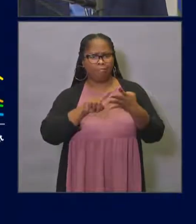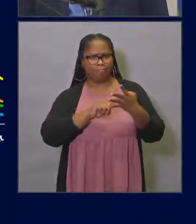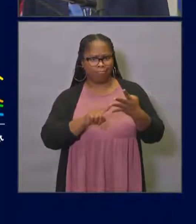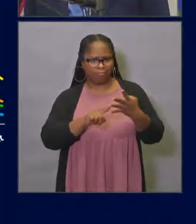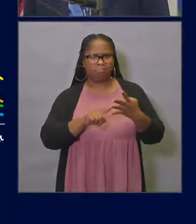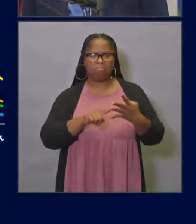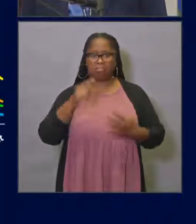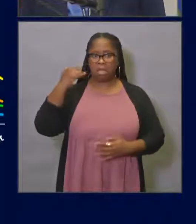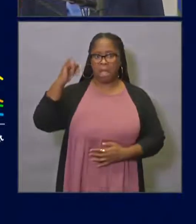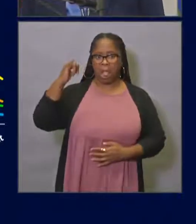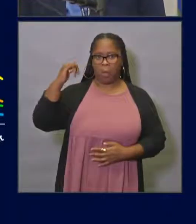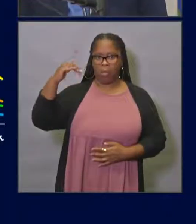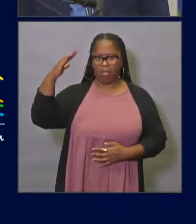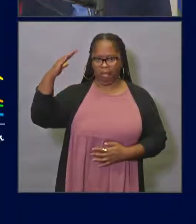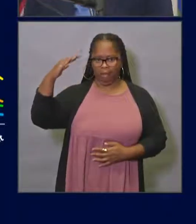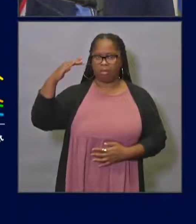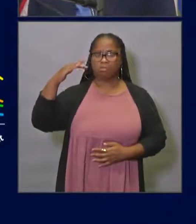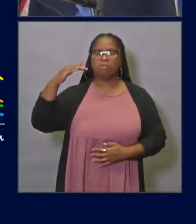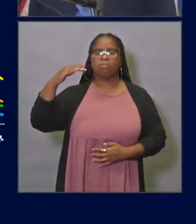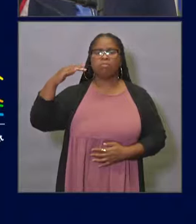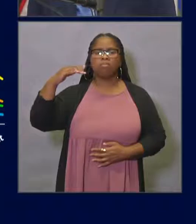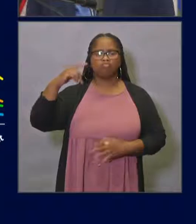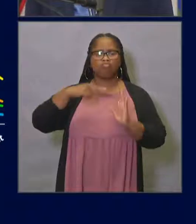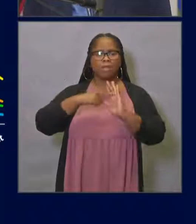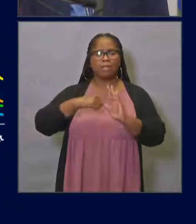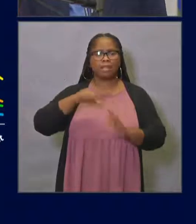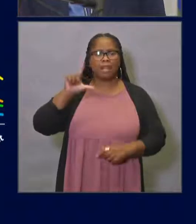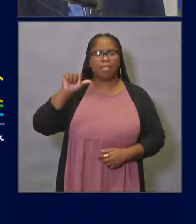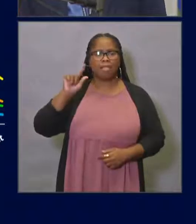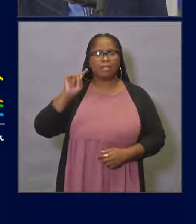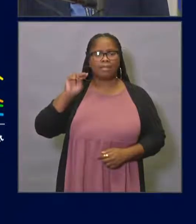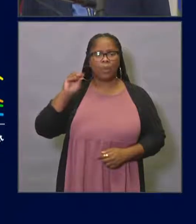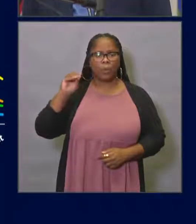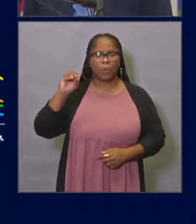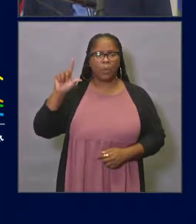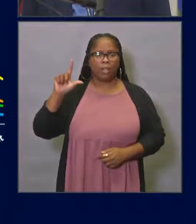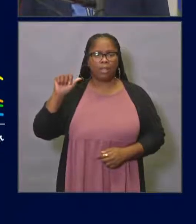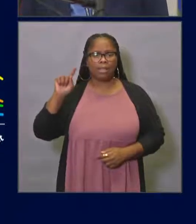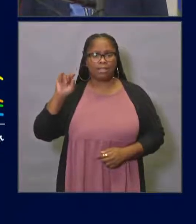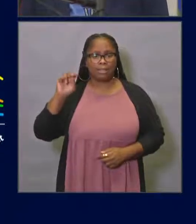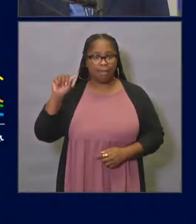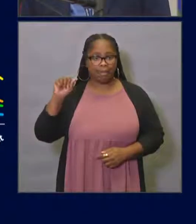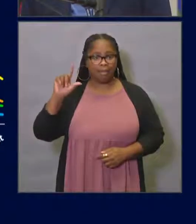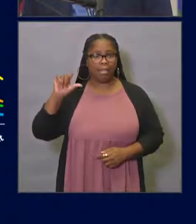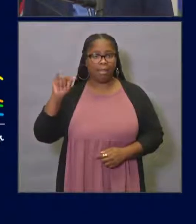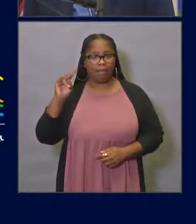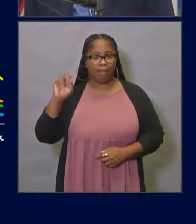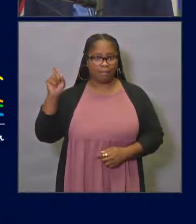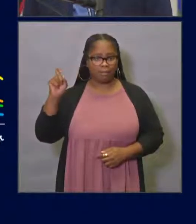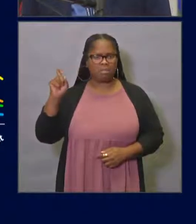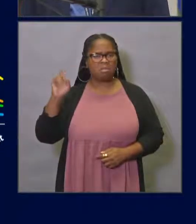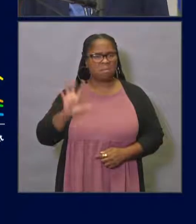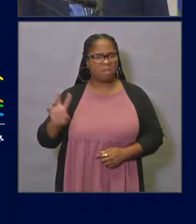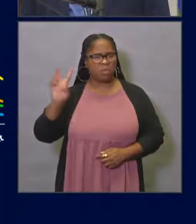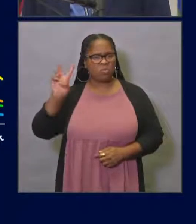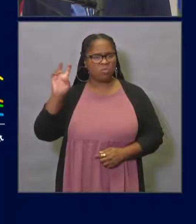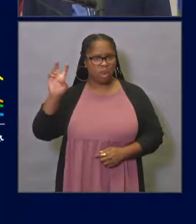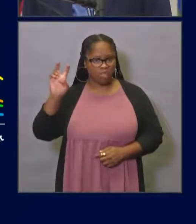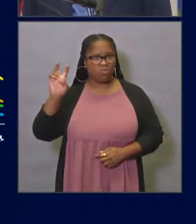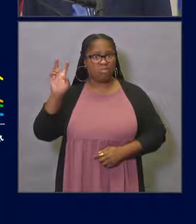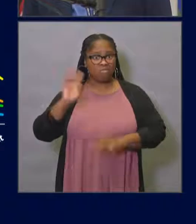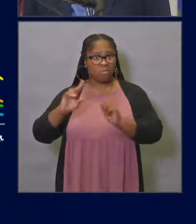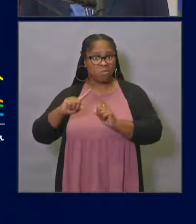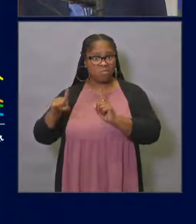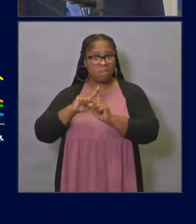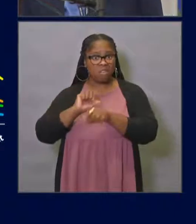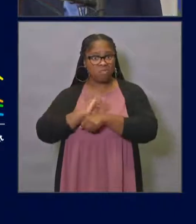that's the yellow line at the top, was at about 200 cases per 100,000 people. And this was 4 times